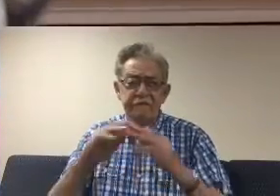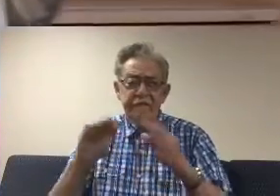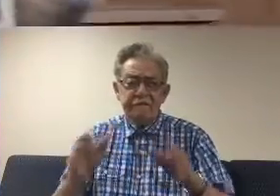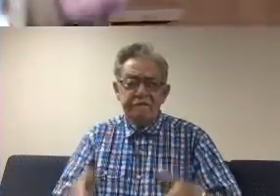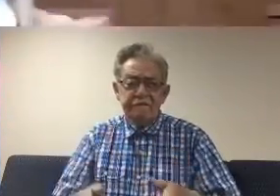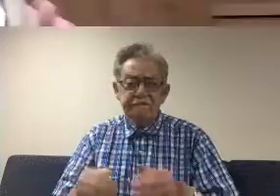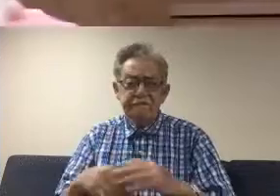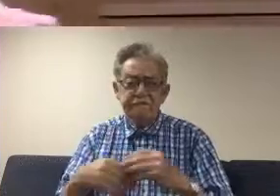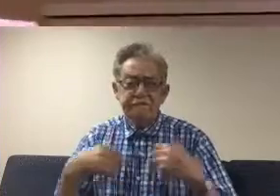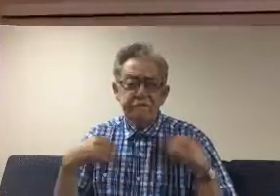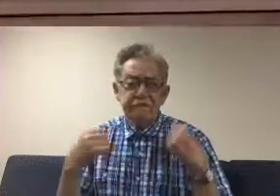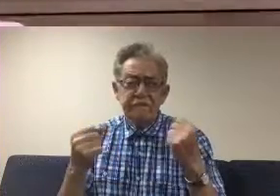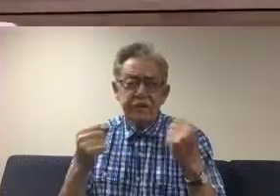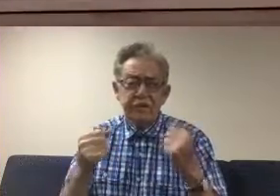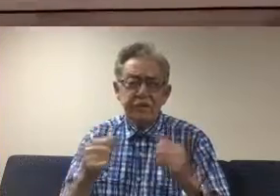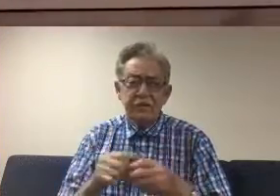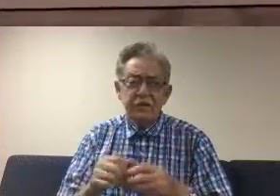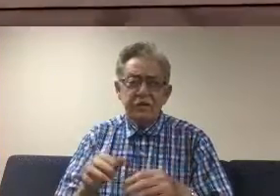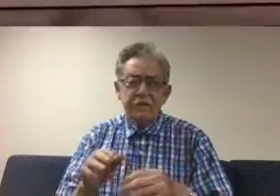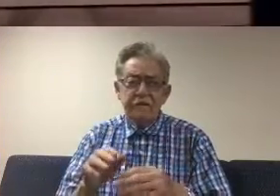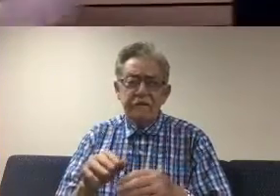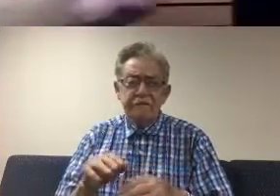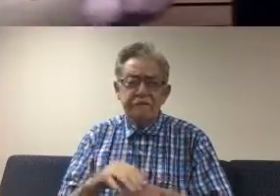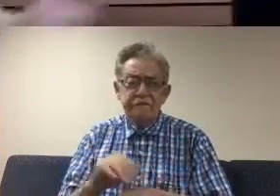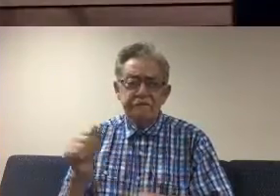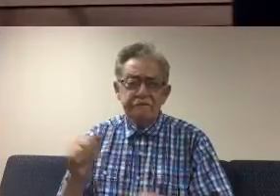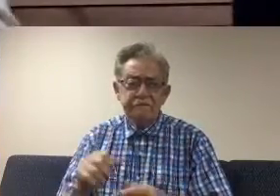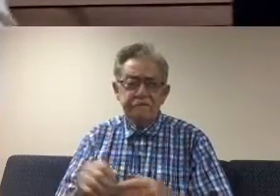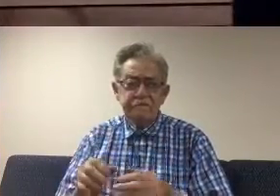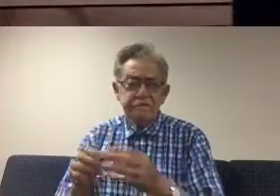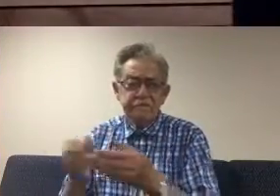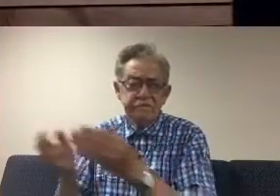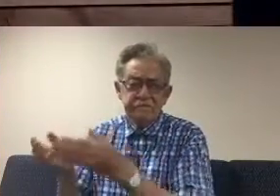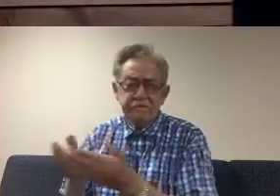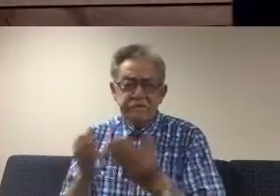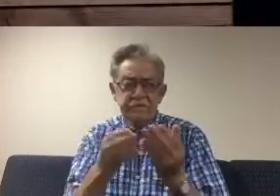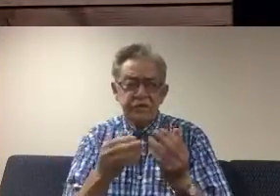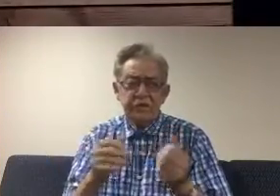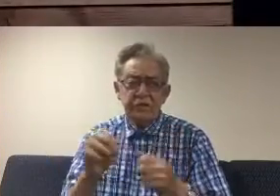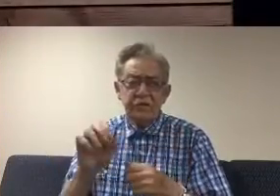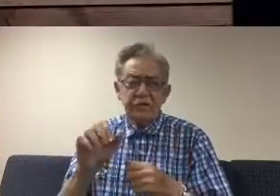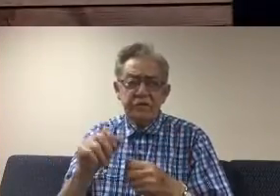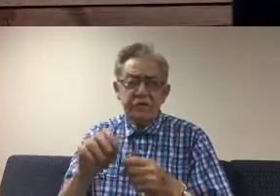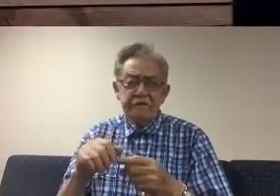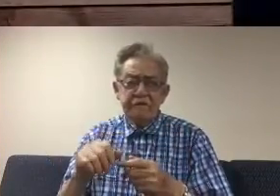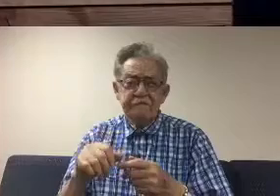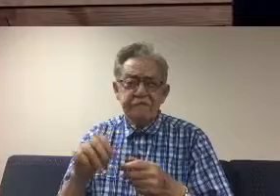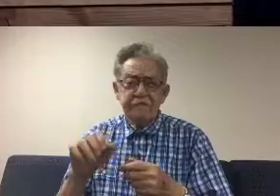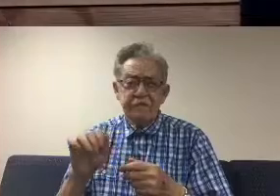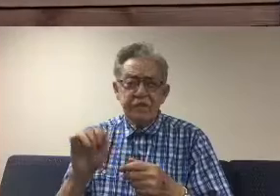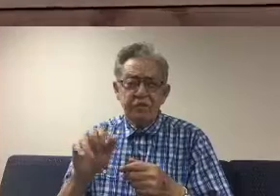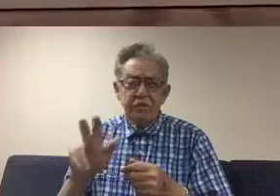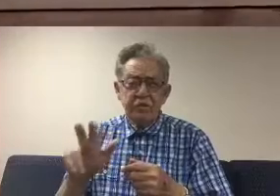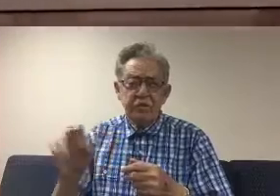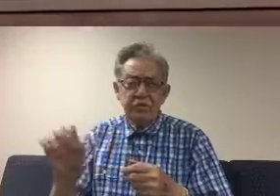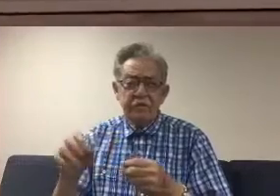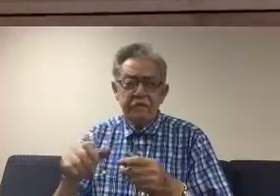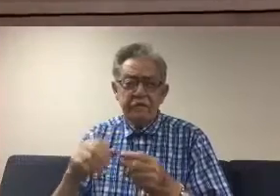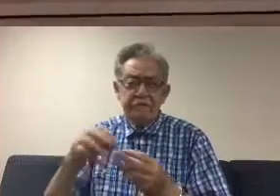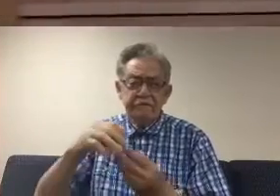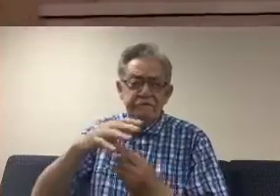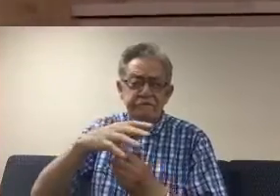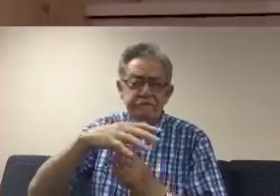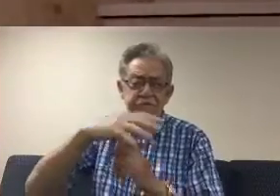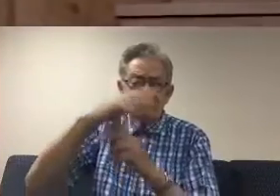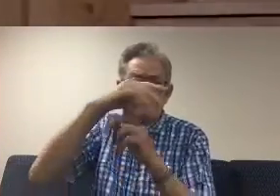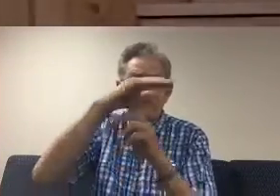the power to, you know, call up a C-130 to take him somewhere if he needed to. That they just had unbridled power there in the White House,